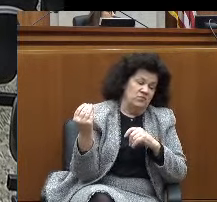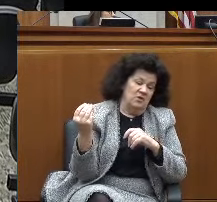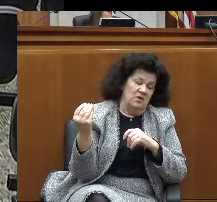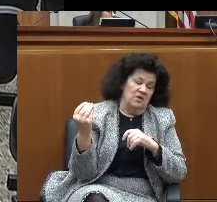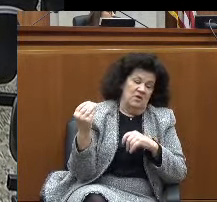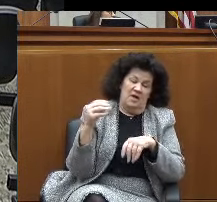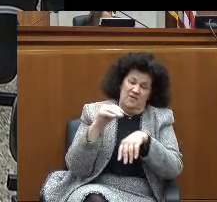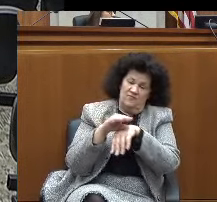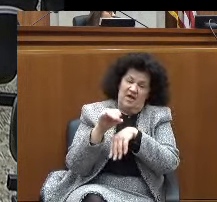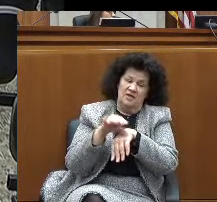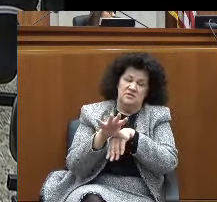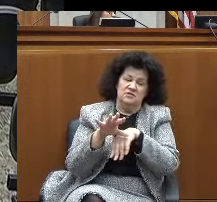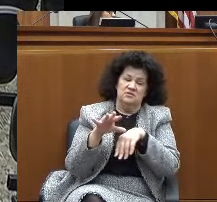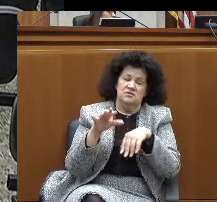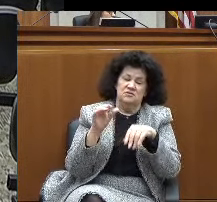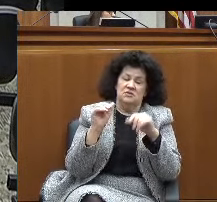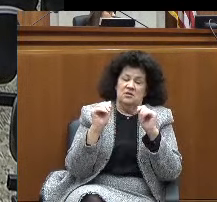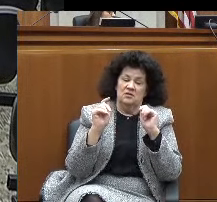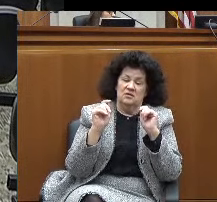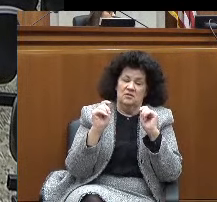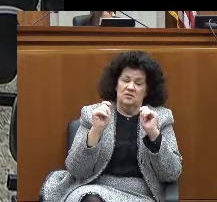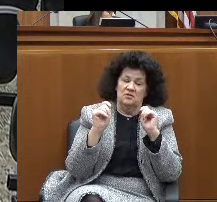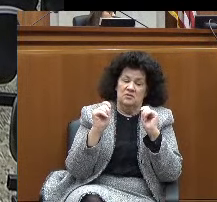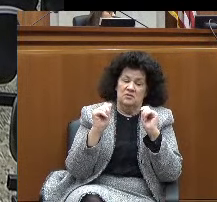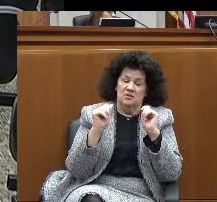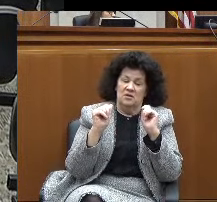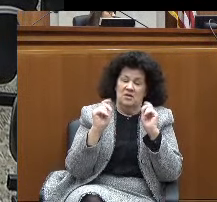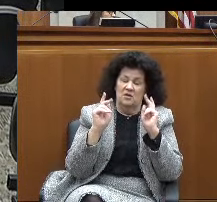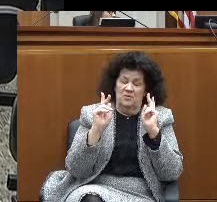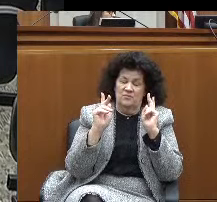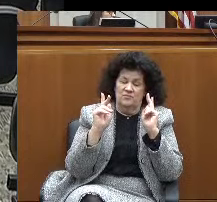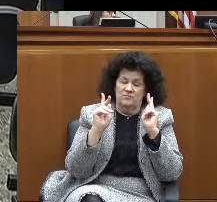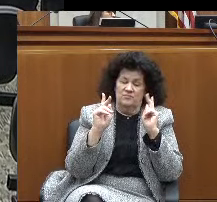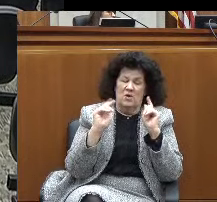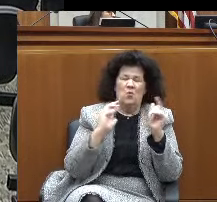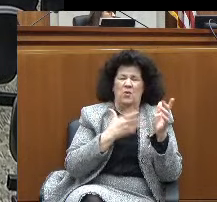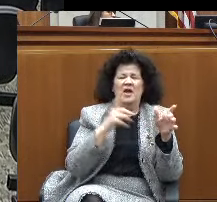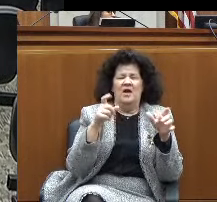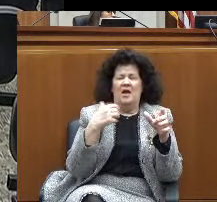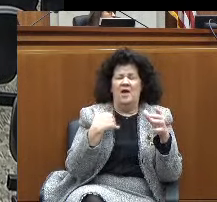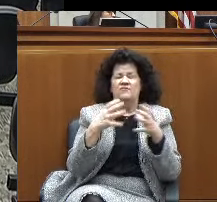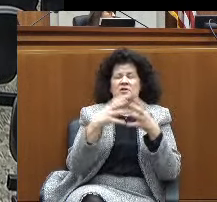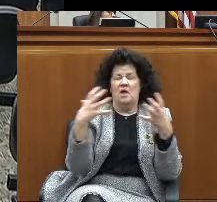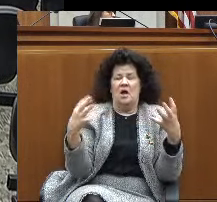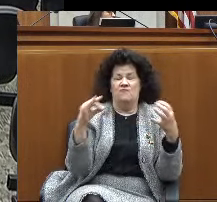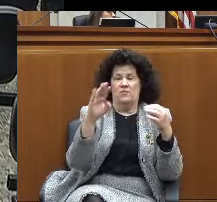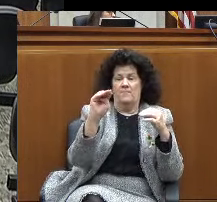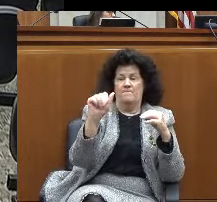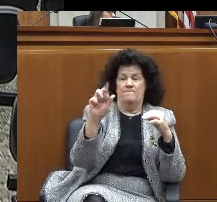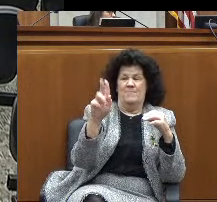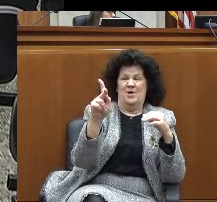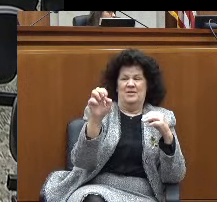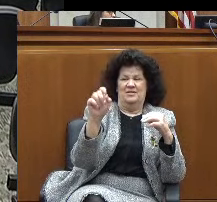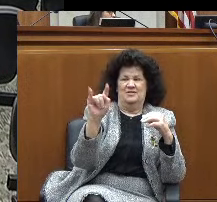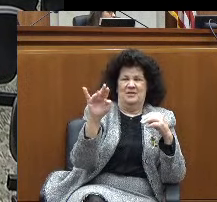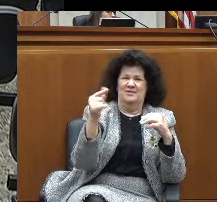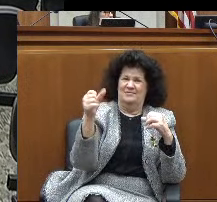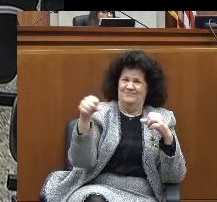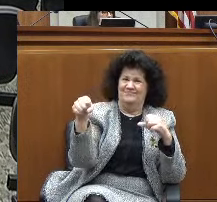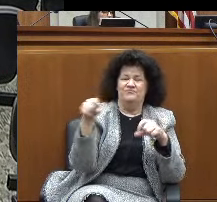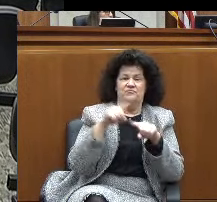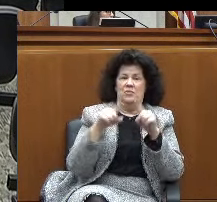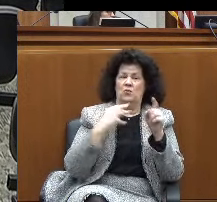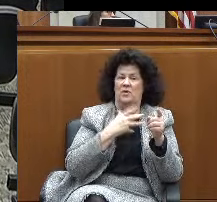advising young people not to go into the teaching profession. So we've got to do a tremendous amount of marketing, but we also have to make